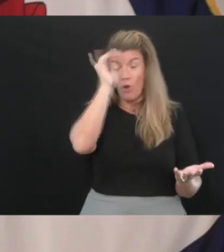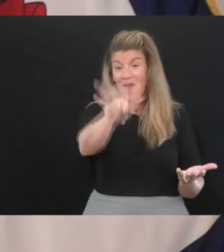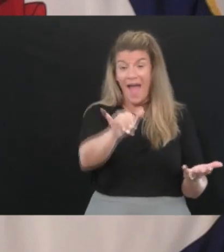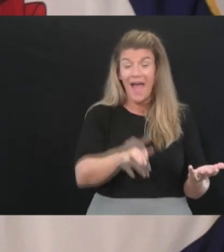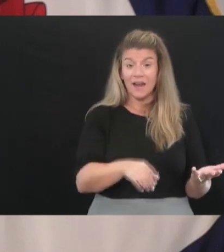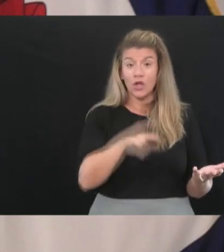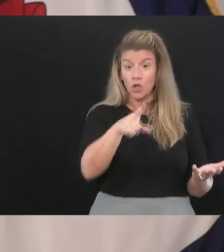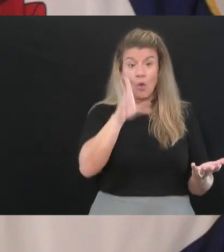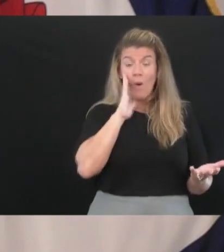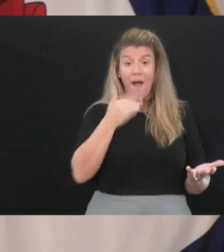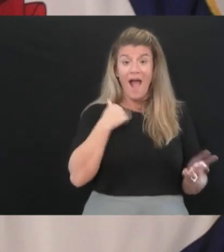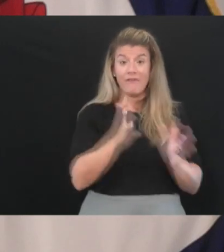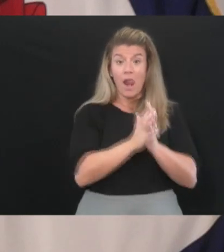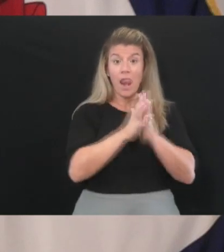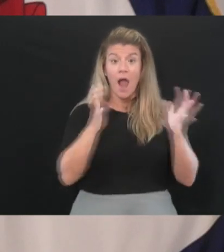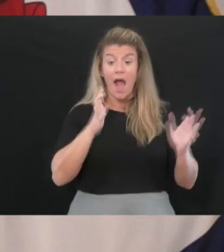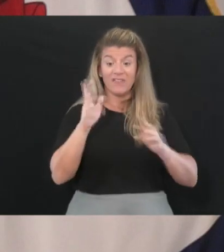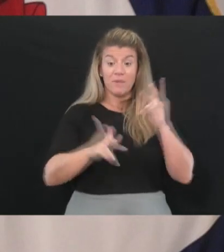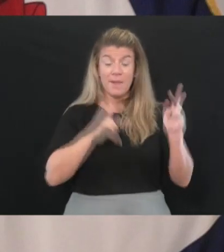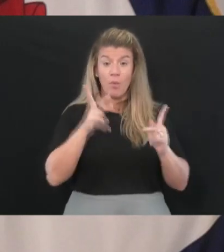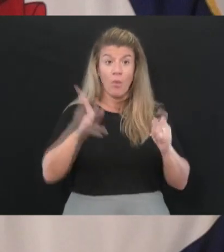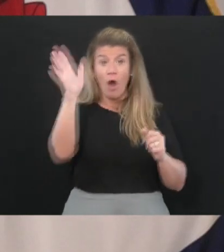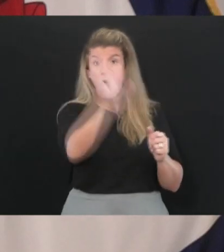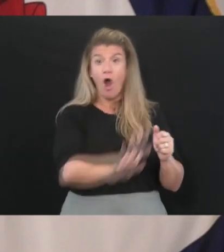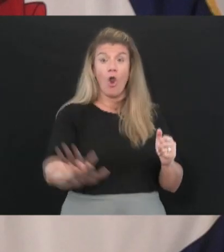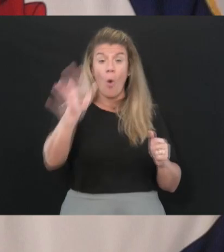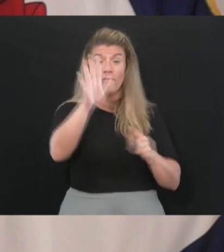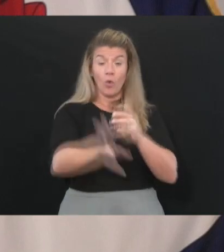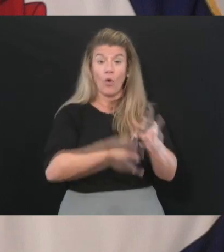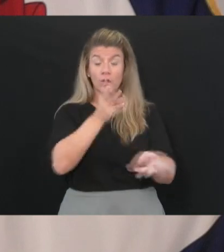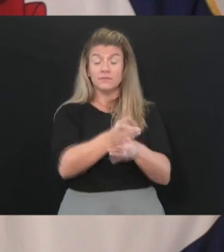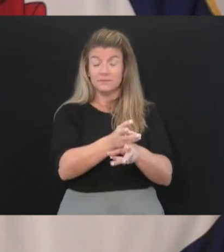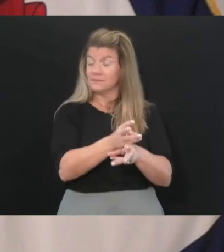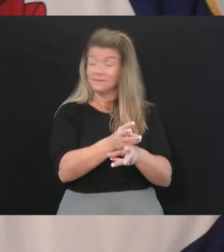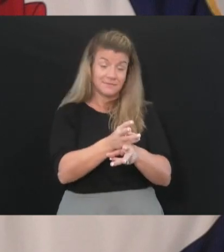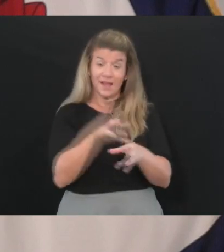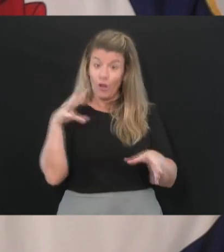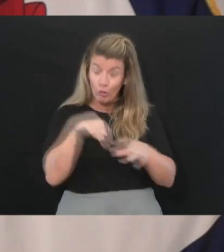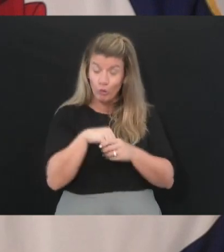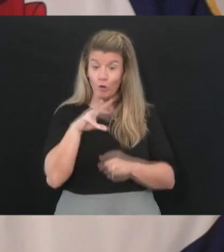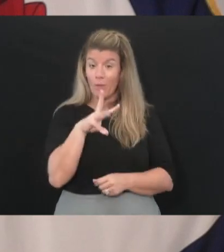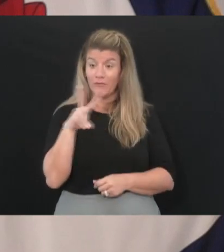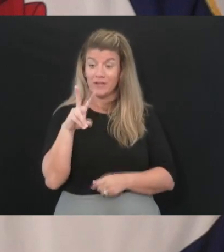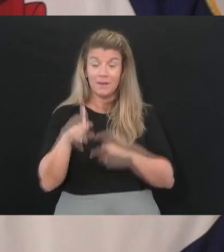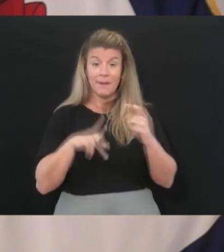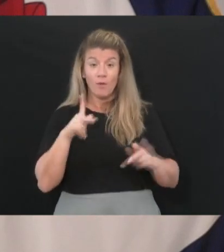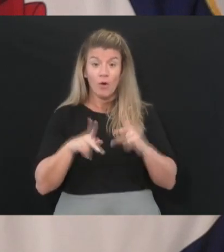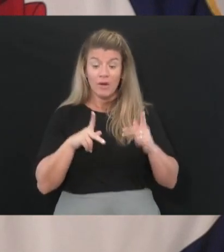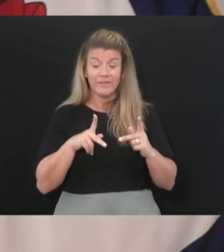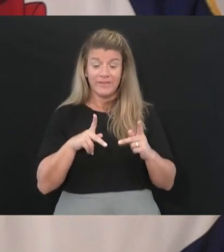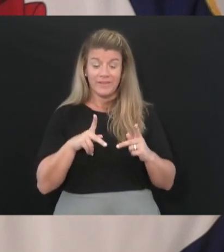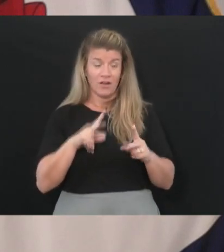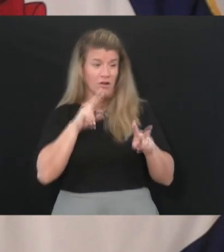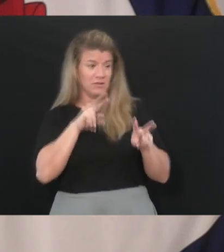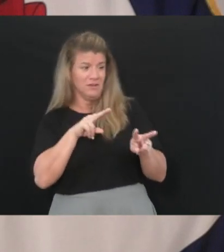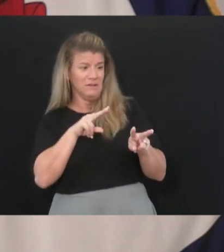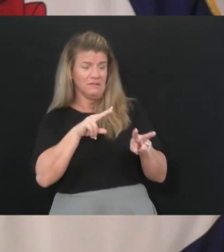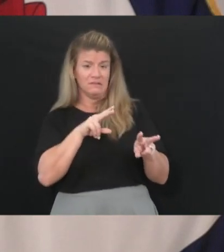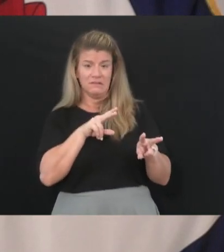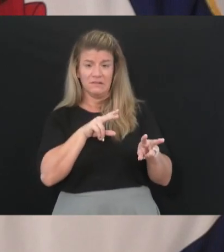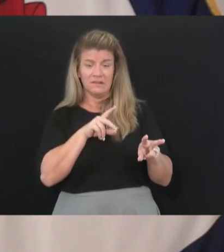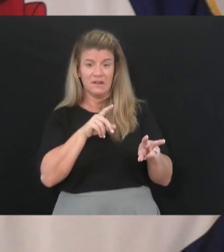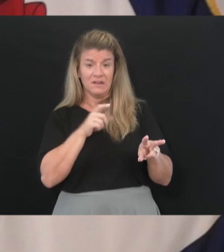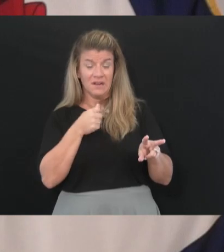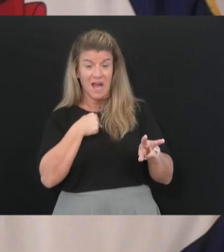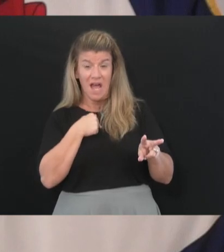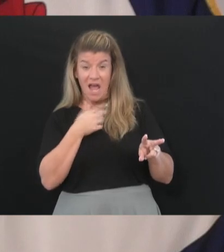a lot of people across our land, you know, a lot of West Virginians, but a lot of people across this country that are going to be reluctant to be